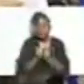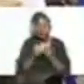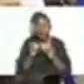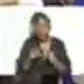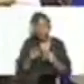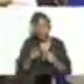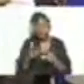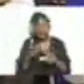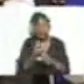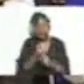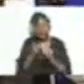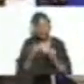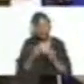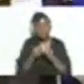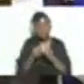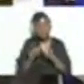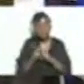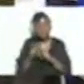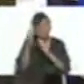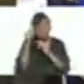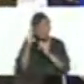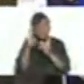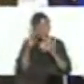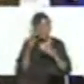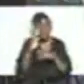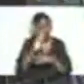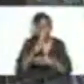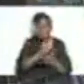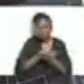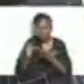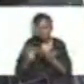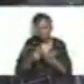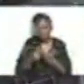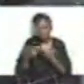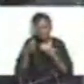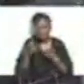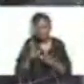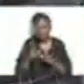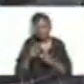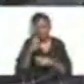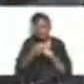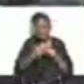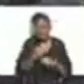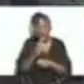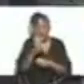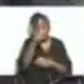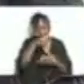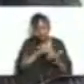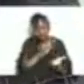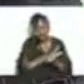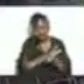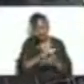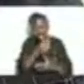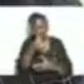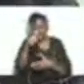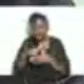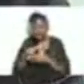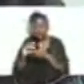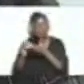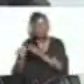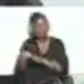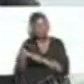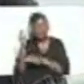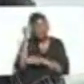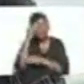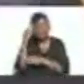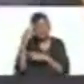They will also be expected to complete two projects over the course of the year, one in their school and the other in the community. Minister